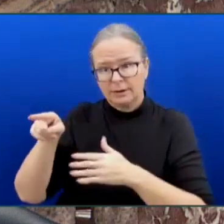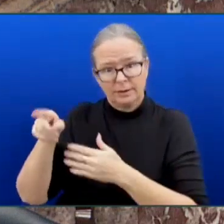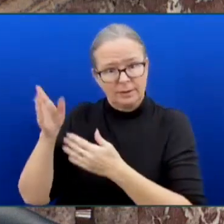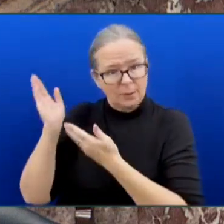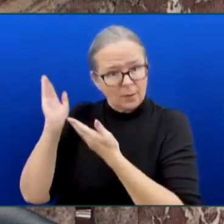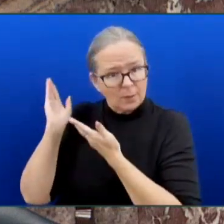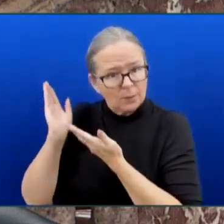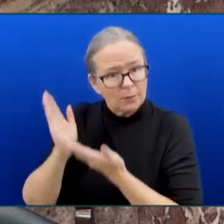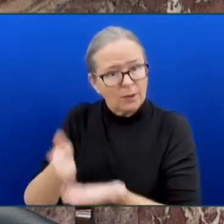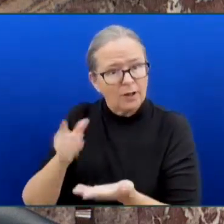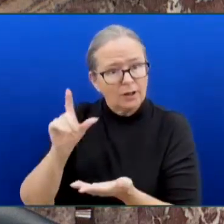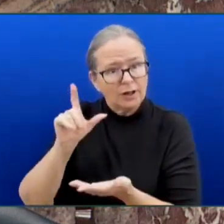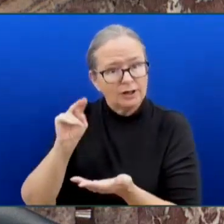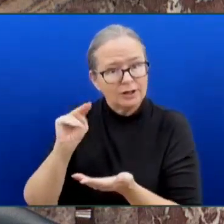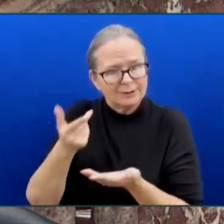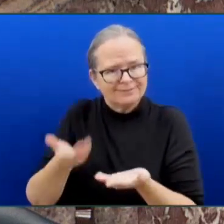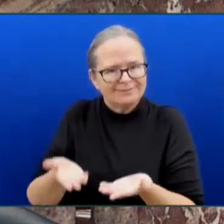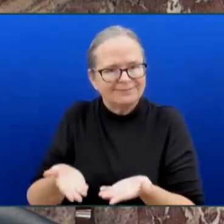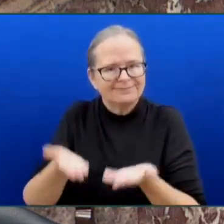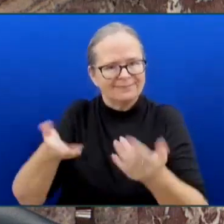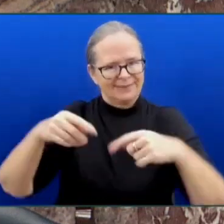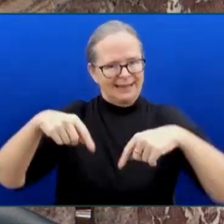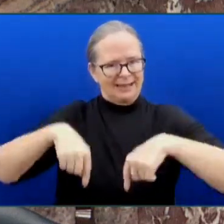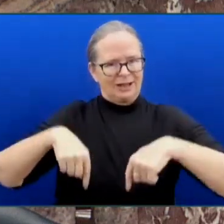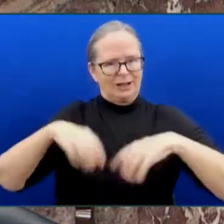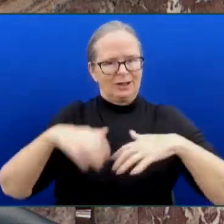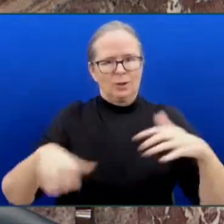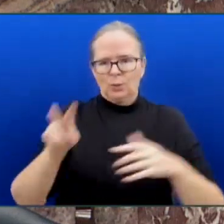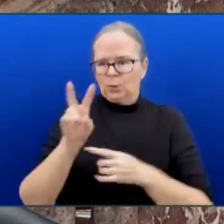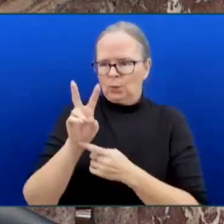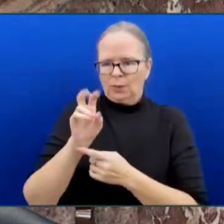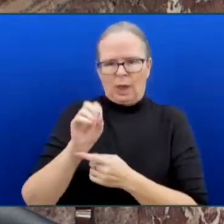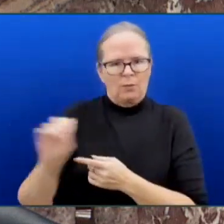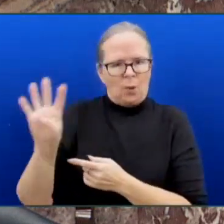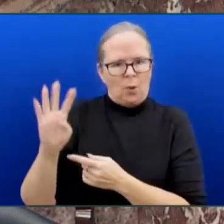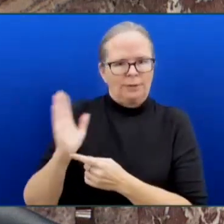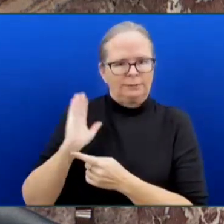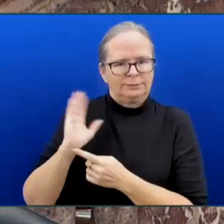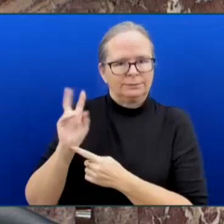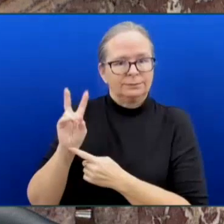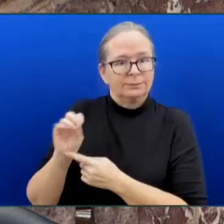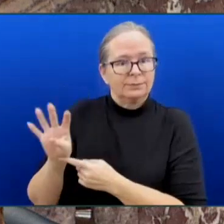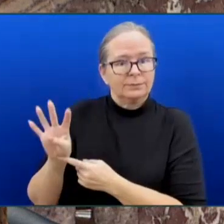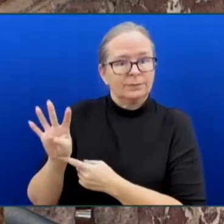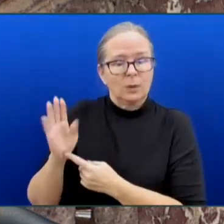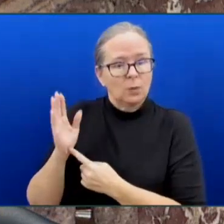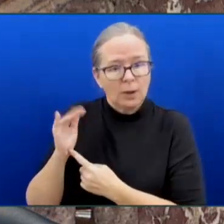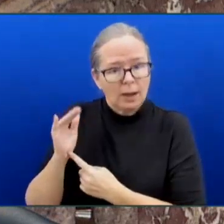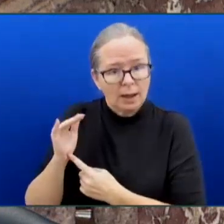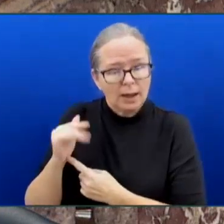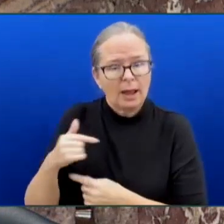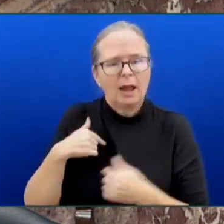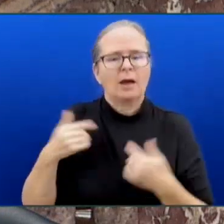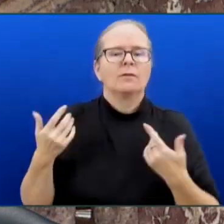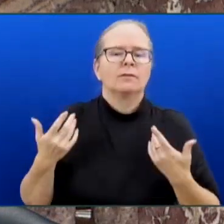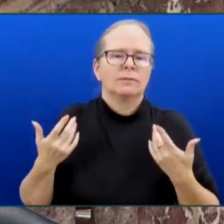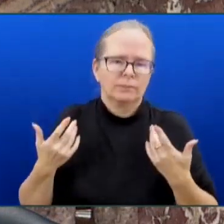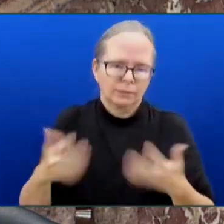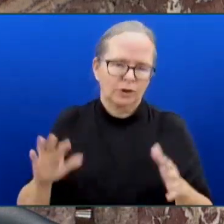Do you know why? I've repeated this many times. Because everything else we tried to do to resolve poverty